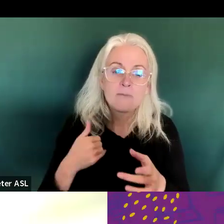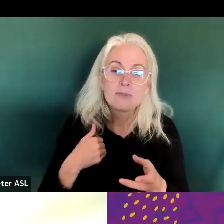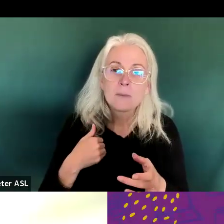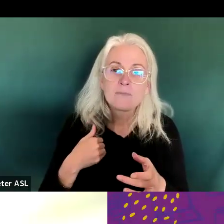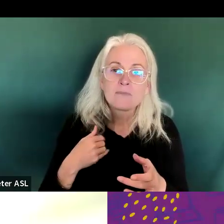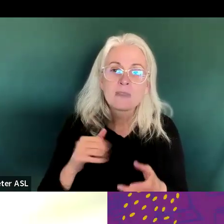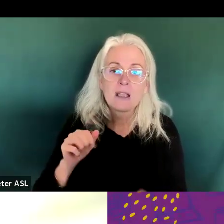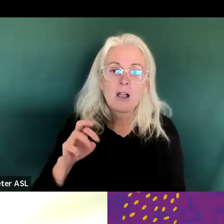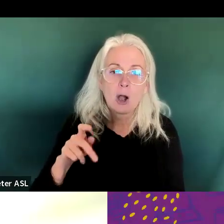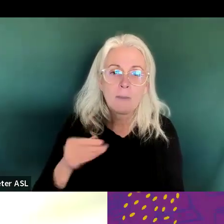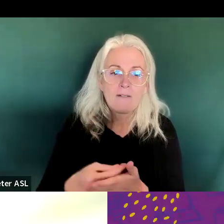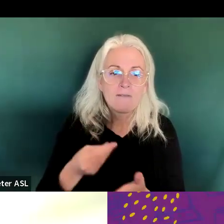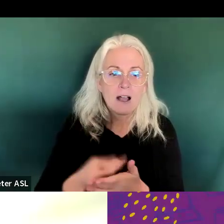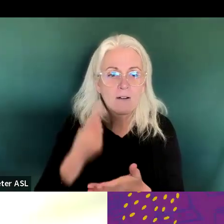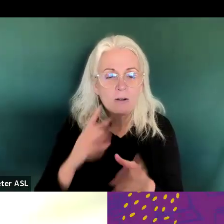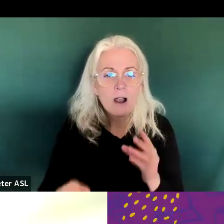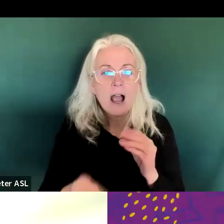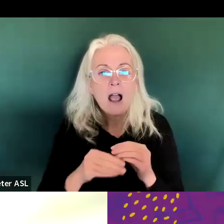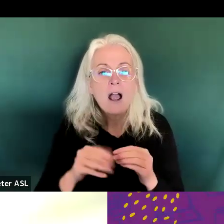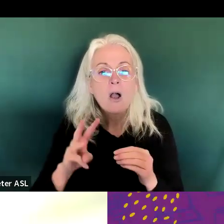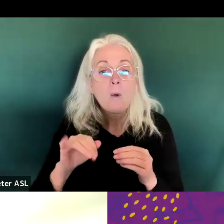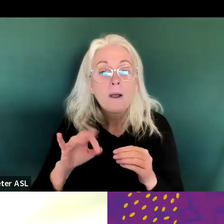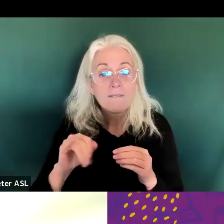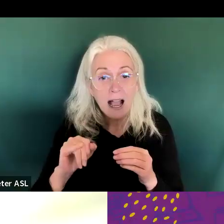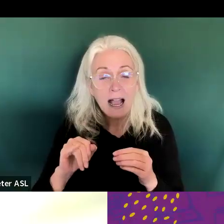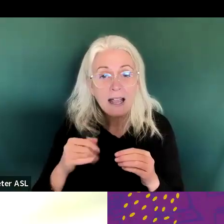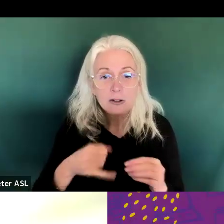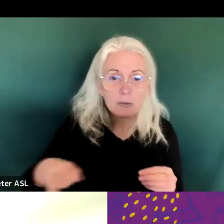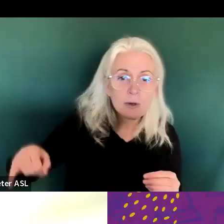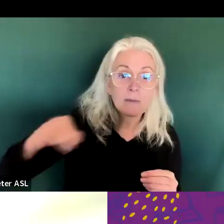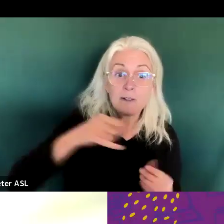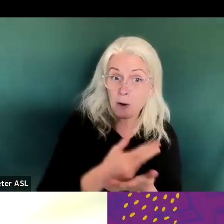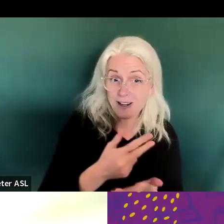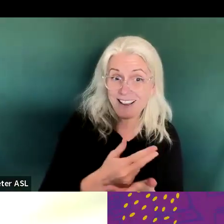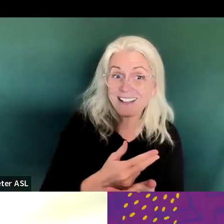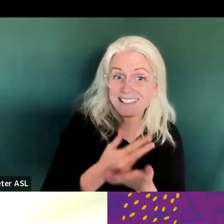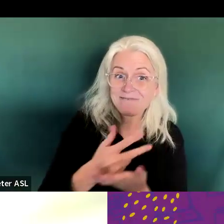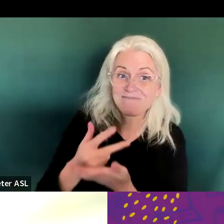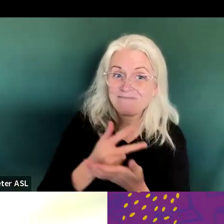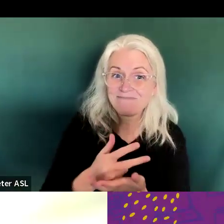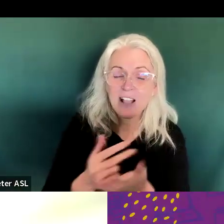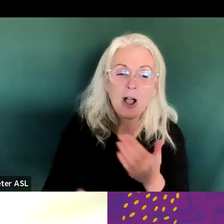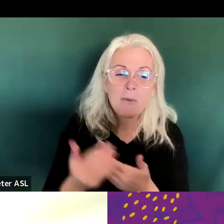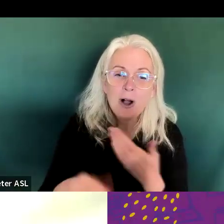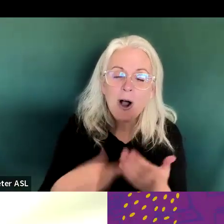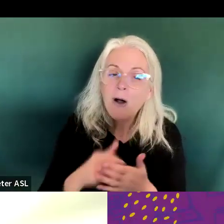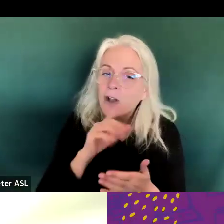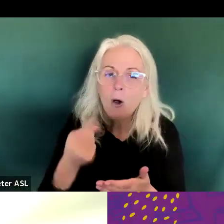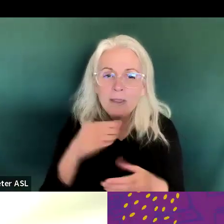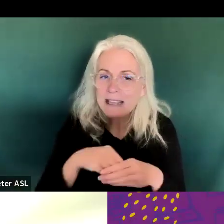ARPA funding to extend our Wi-Fi to the perimeters of our parking lots at almost all of our locations, and that's a